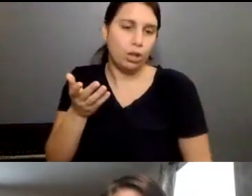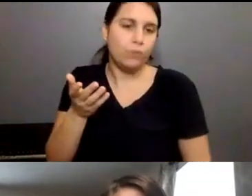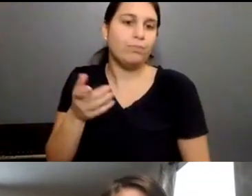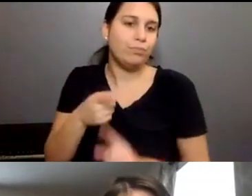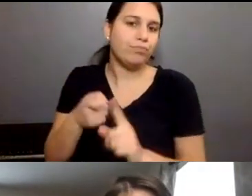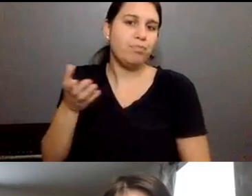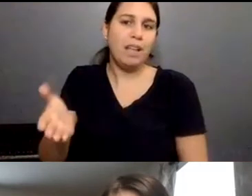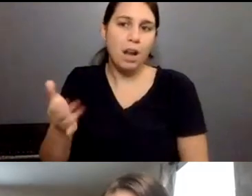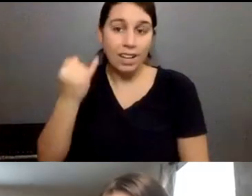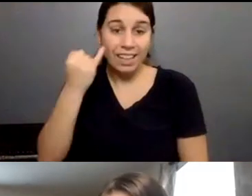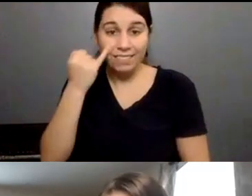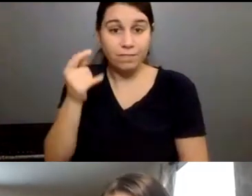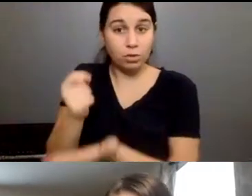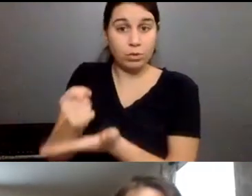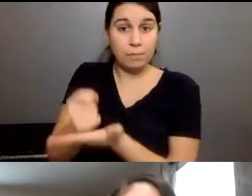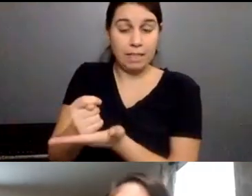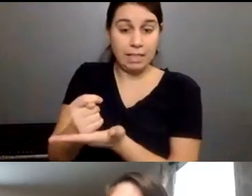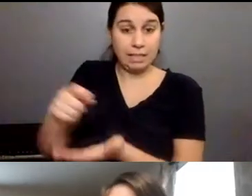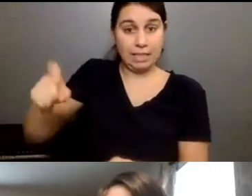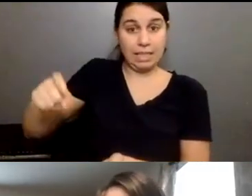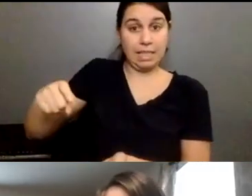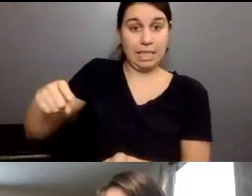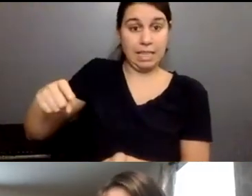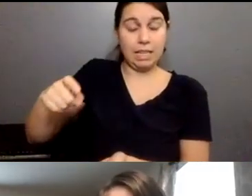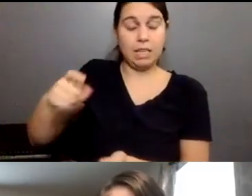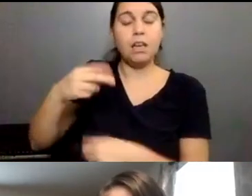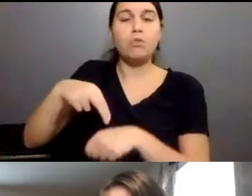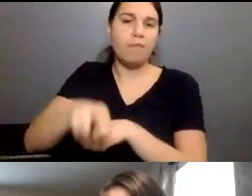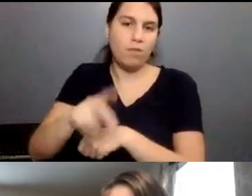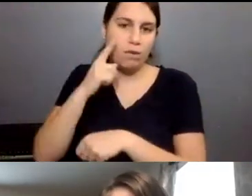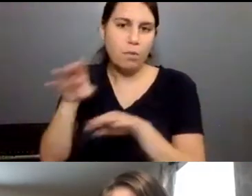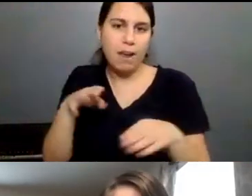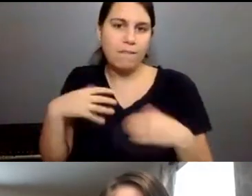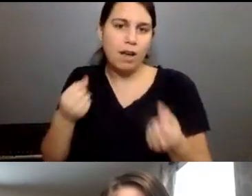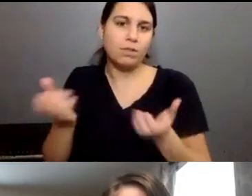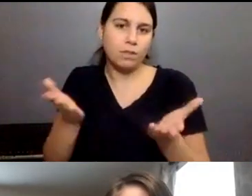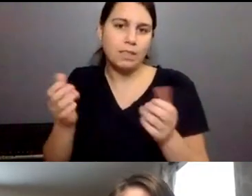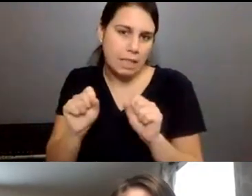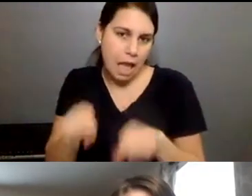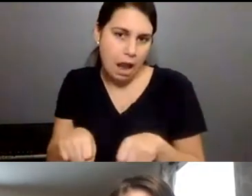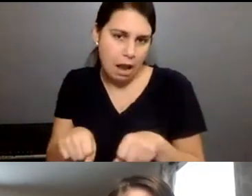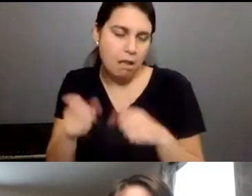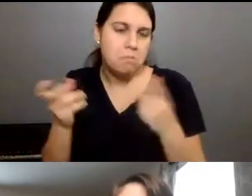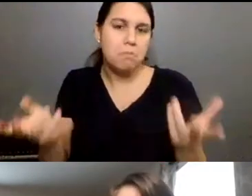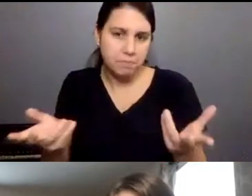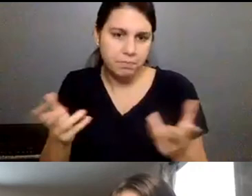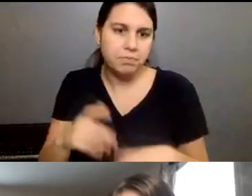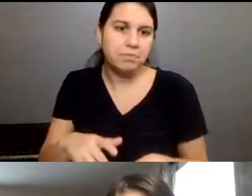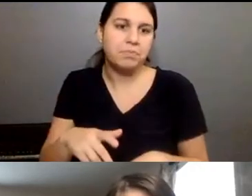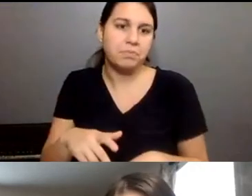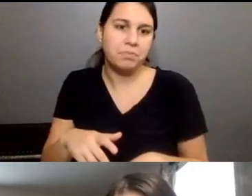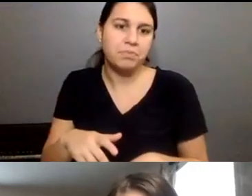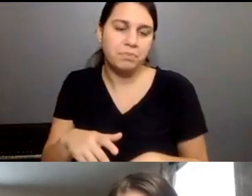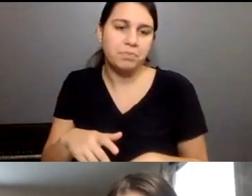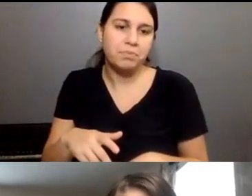there, if treatment is needed, a referral to behavioral health services can be made. So grief work,